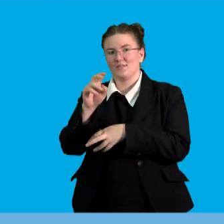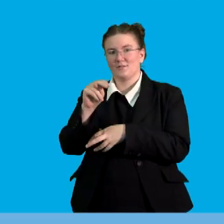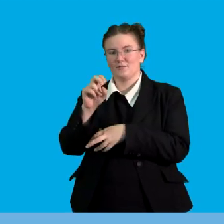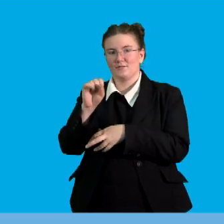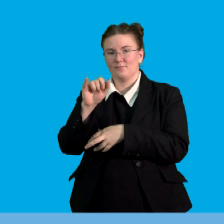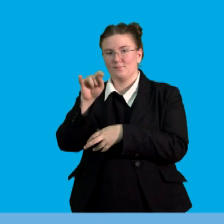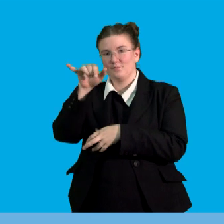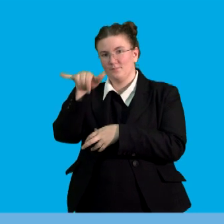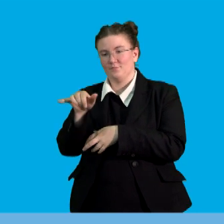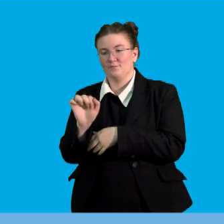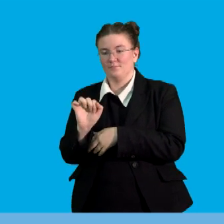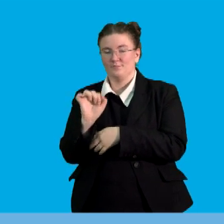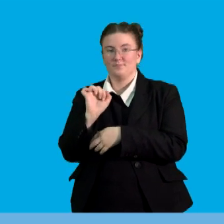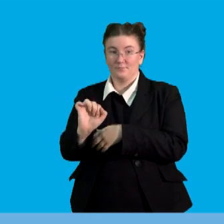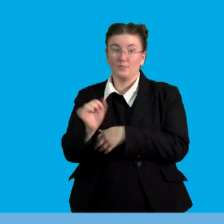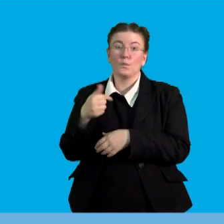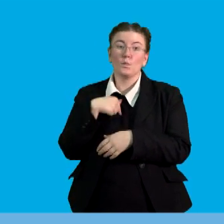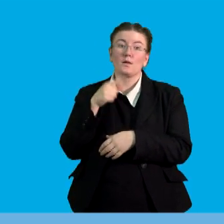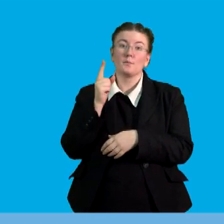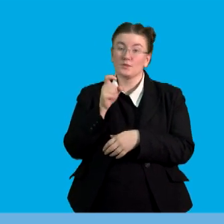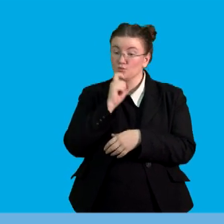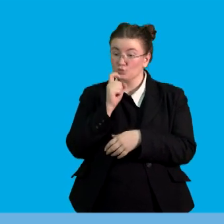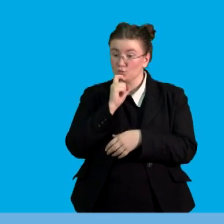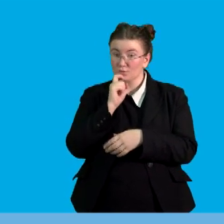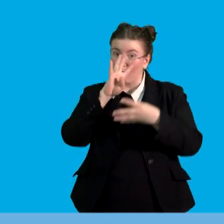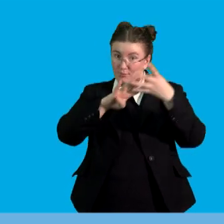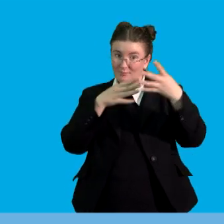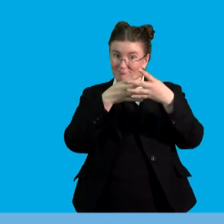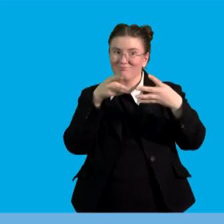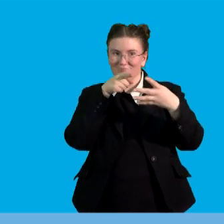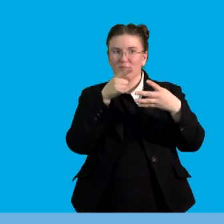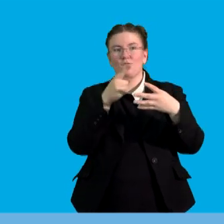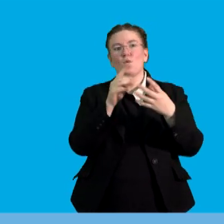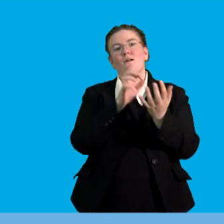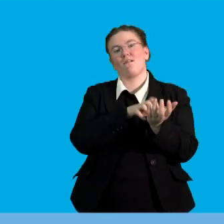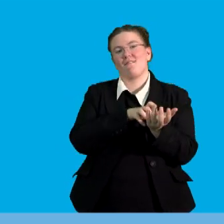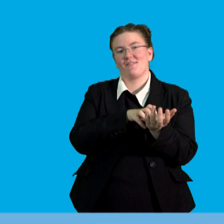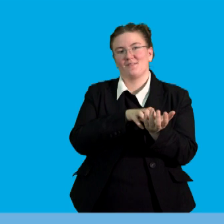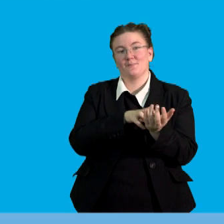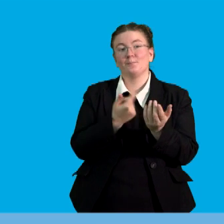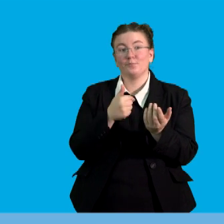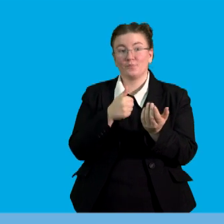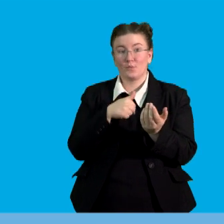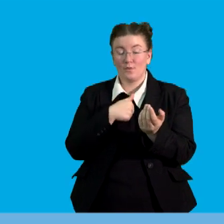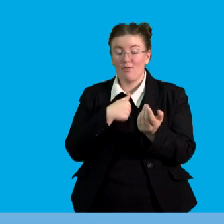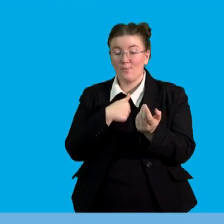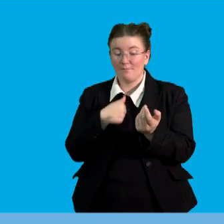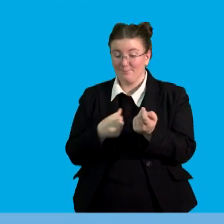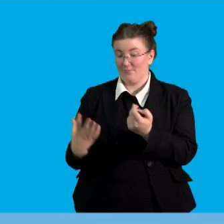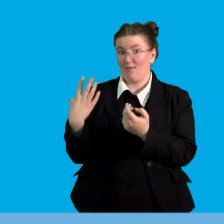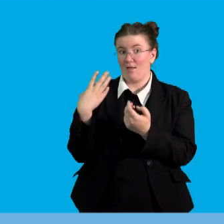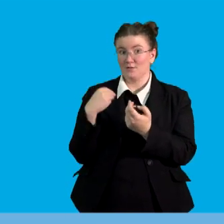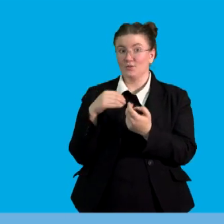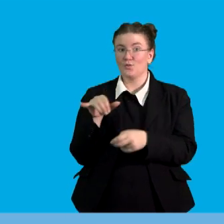the information to do the following calculations. So what calculations are they referring to? We'll see. We are asked here